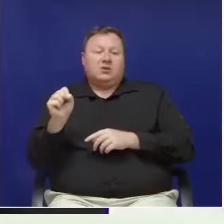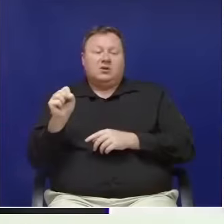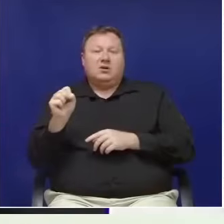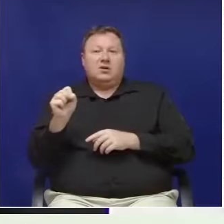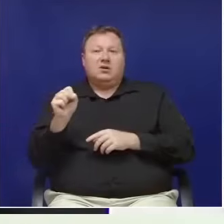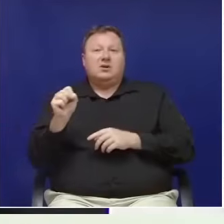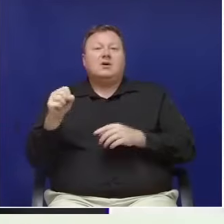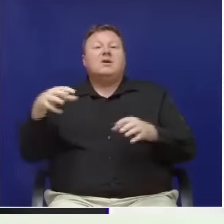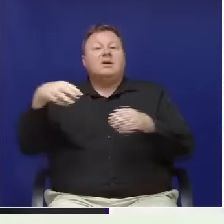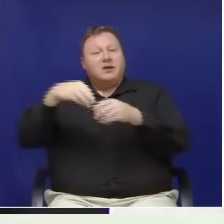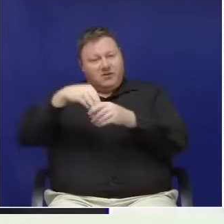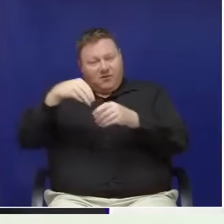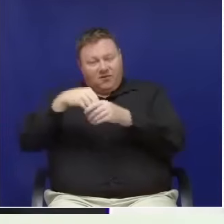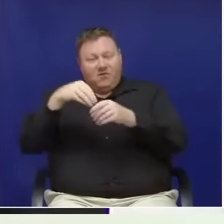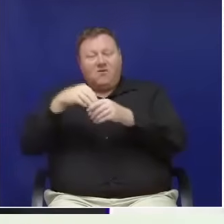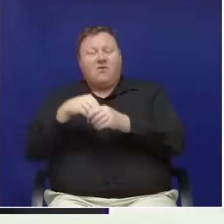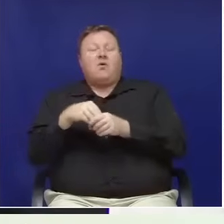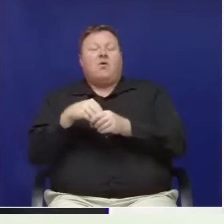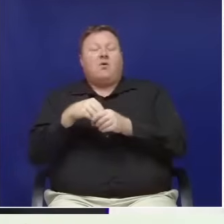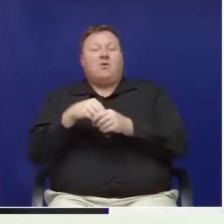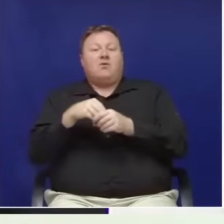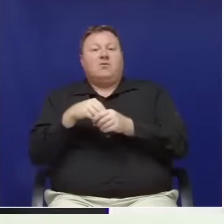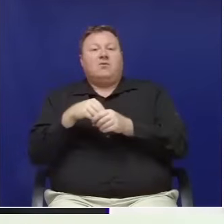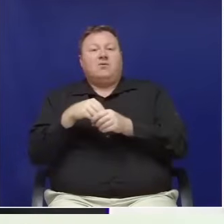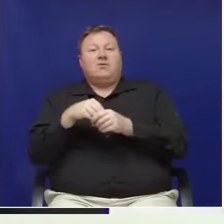the Department of Defense.